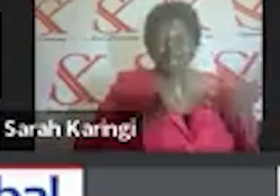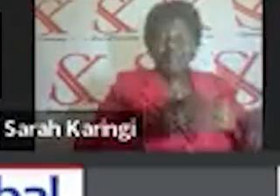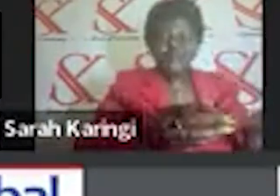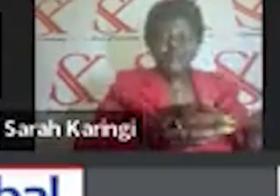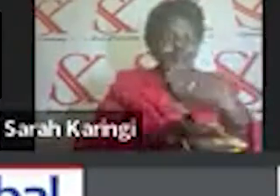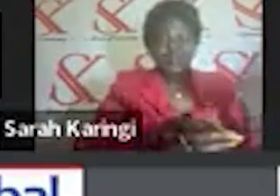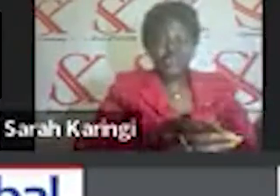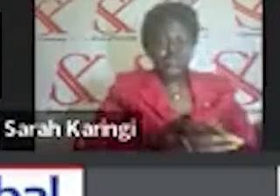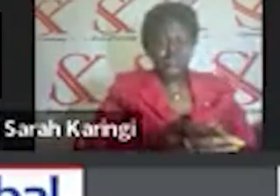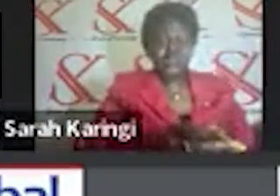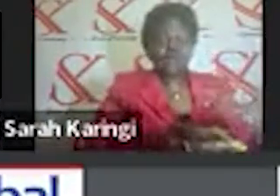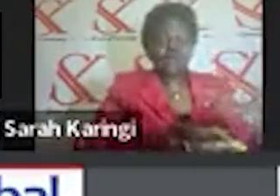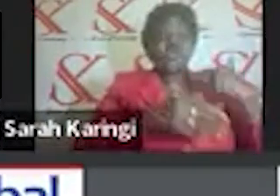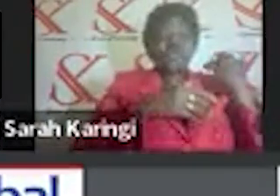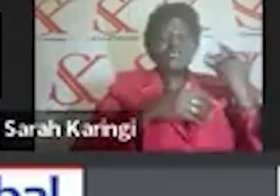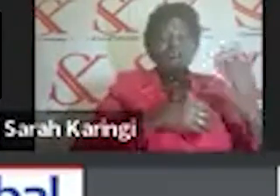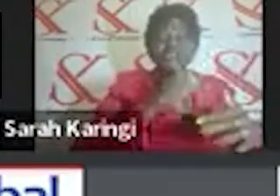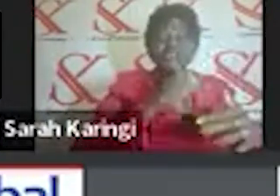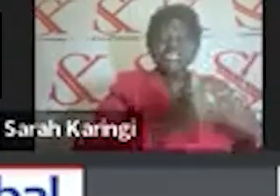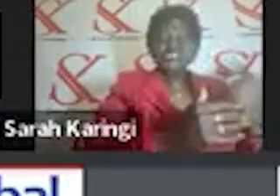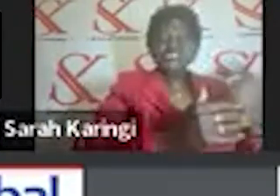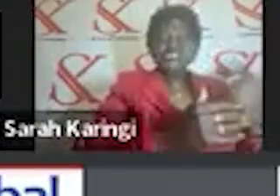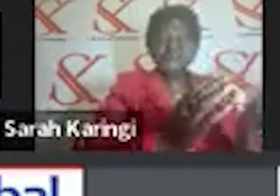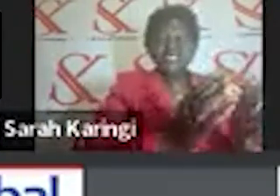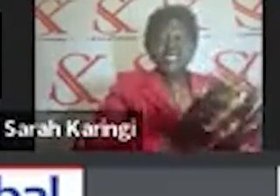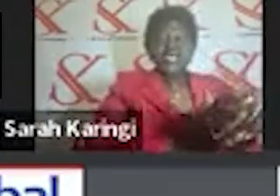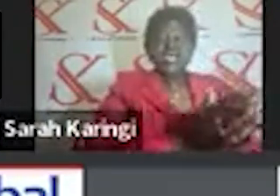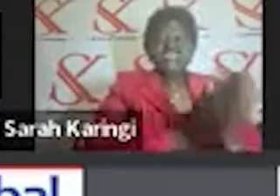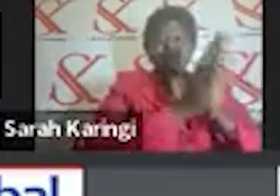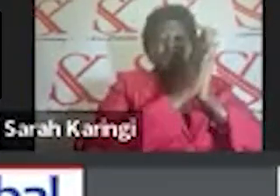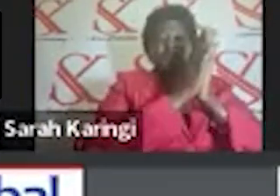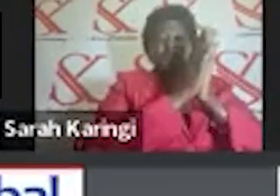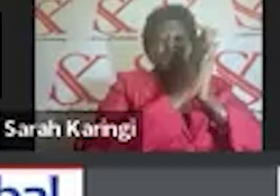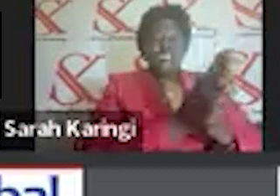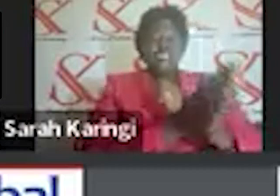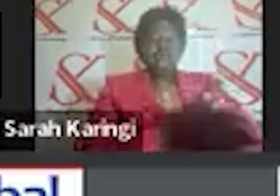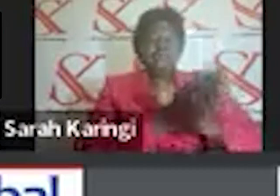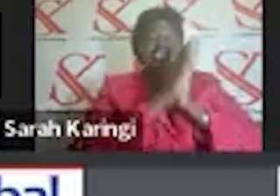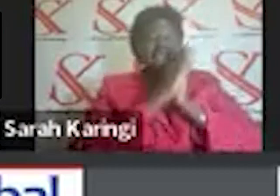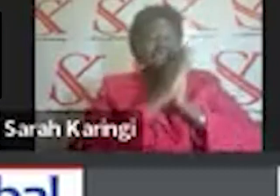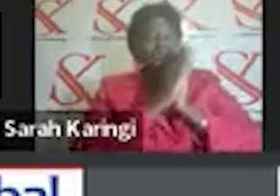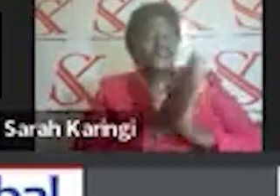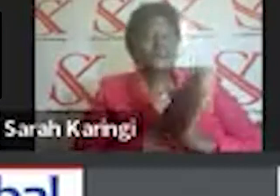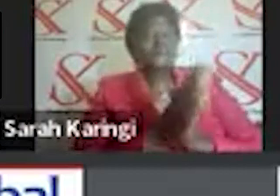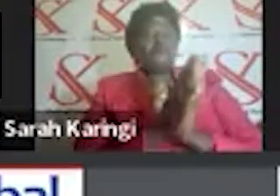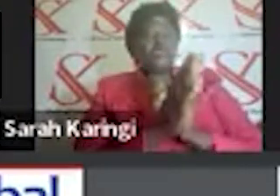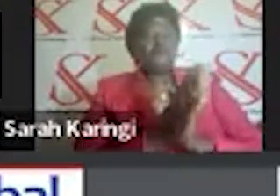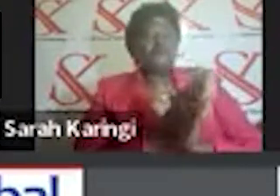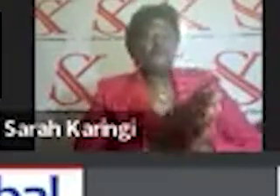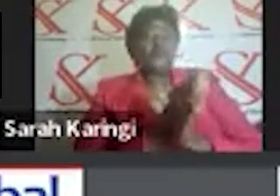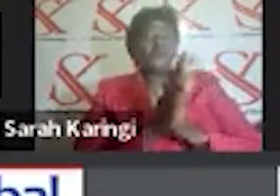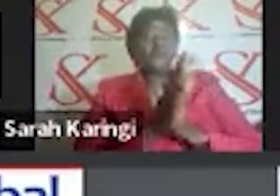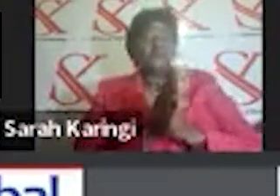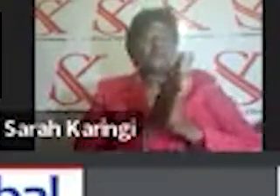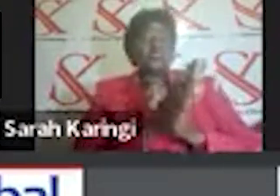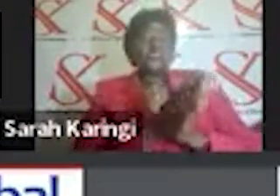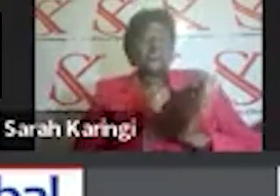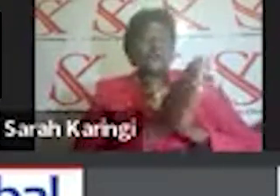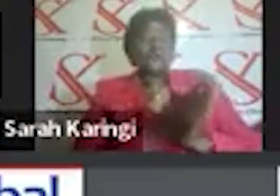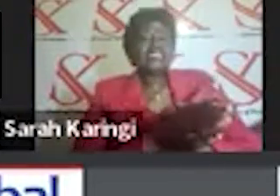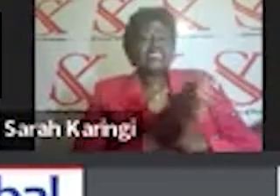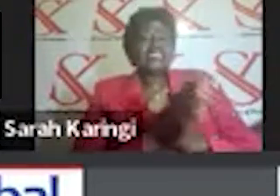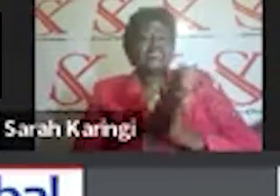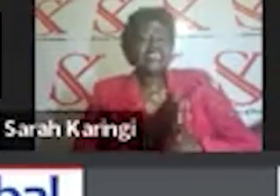make my own videos and nobody taught me. So you have to keep on learning new skills and of course, new knowledge. Then you also have to improve on, of